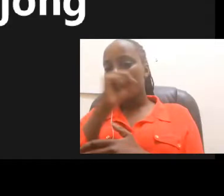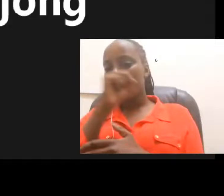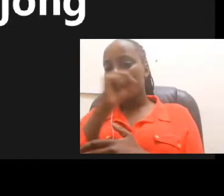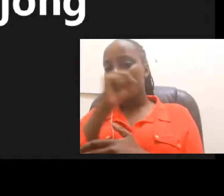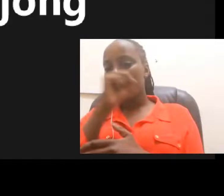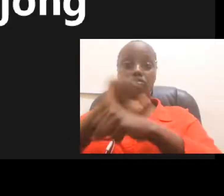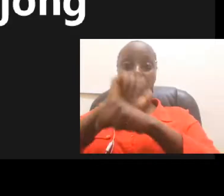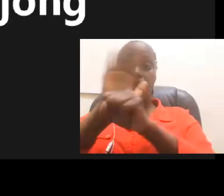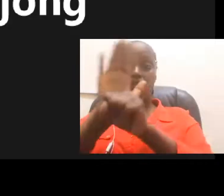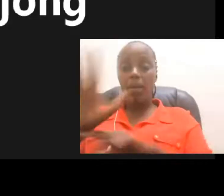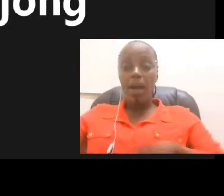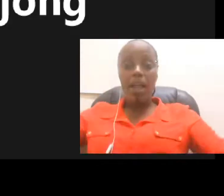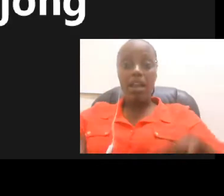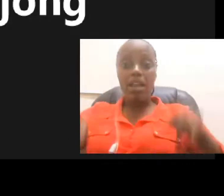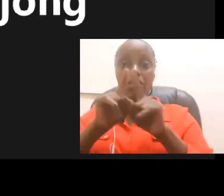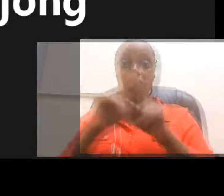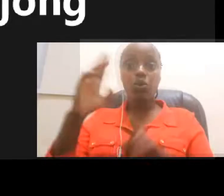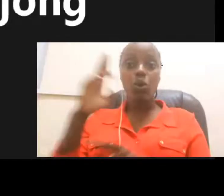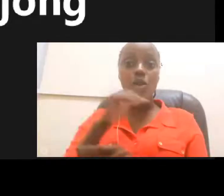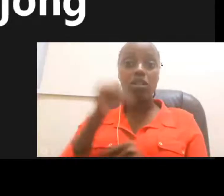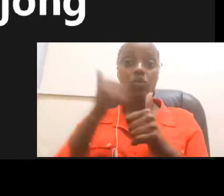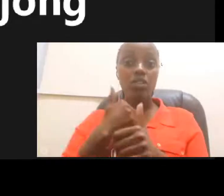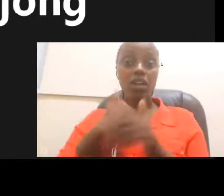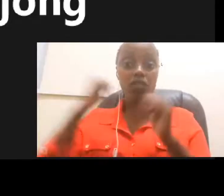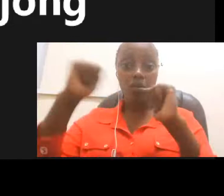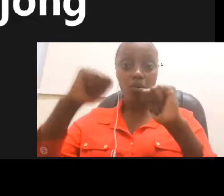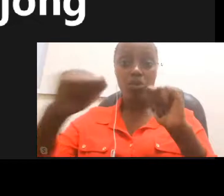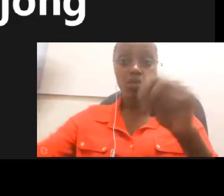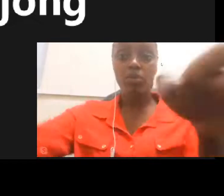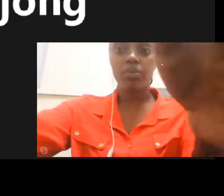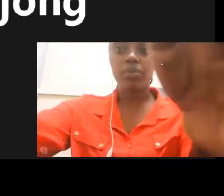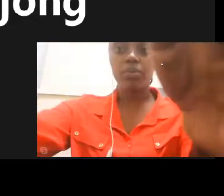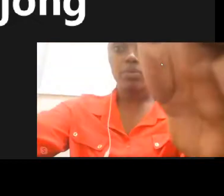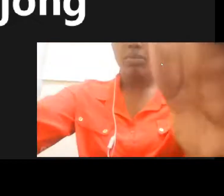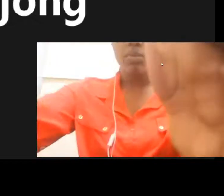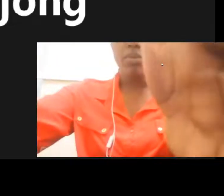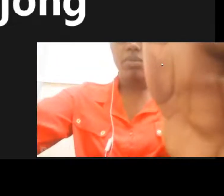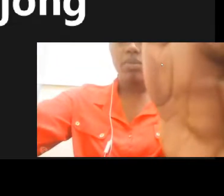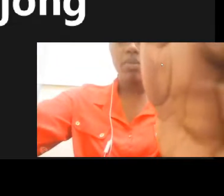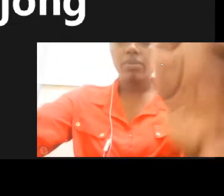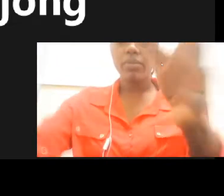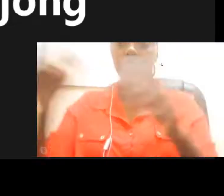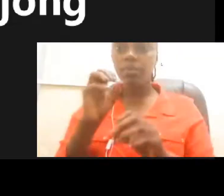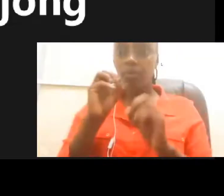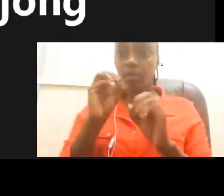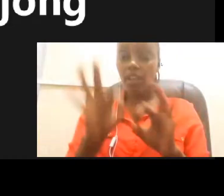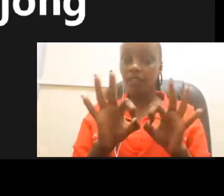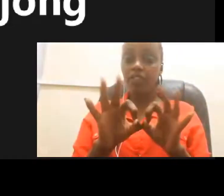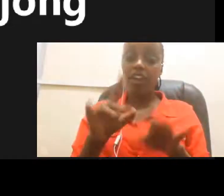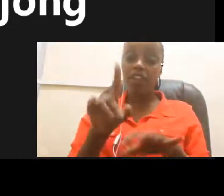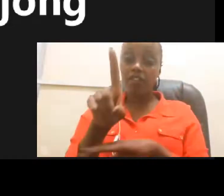of their lives and the risks that may arise, especially if the virus spreads amongst the street children. Many network memberships